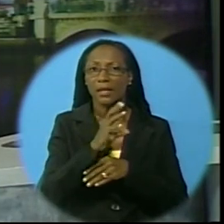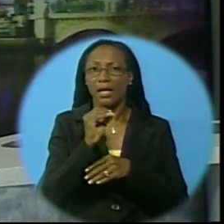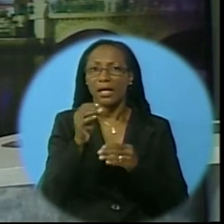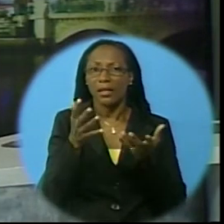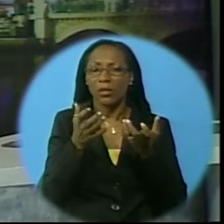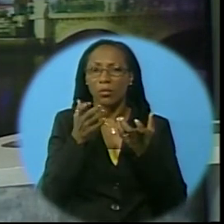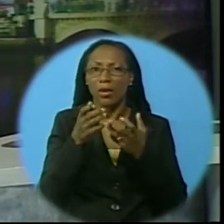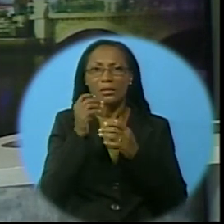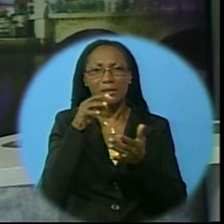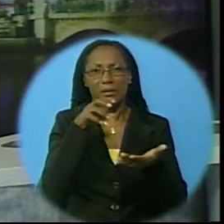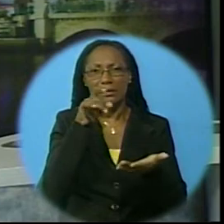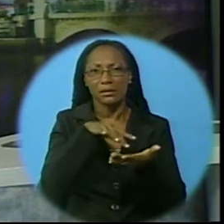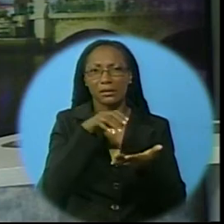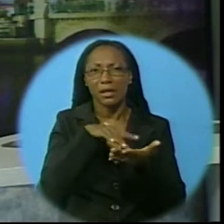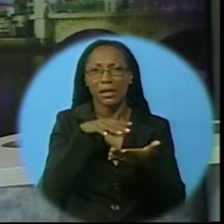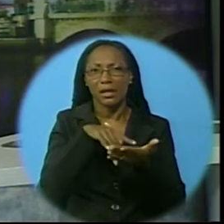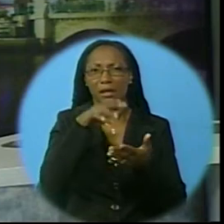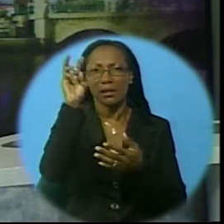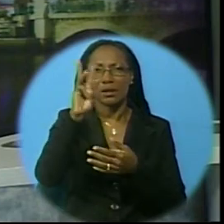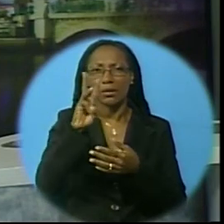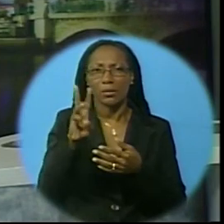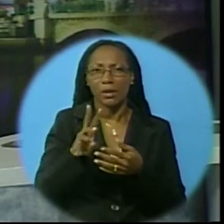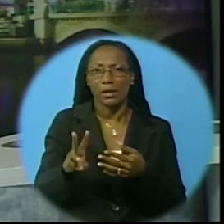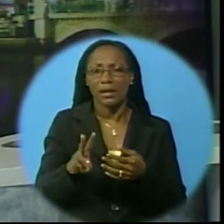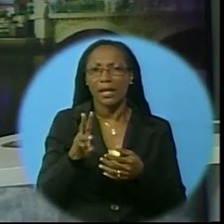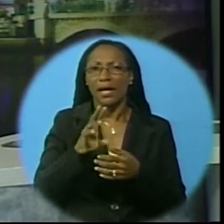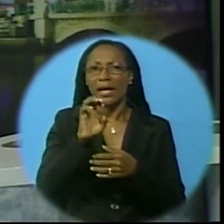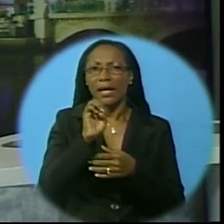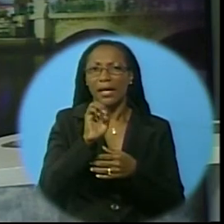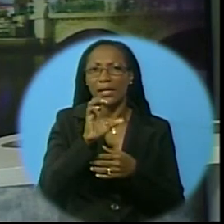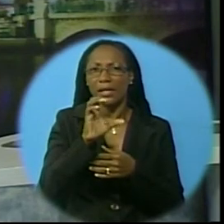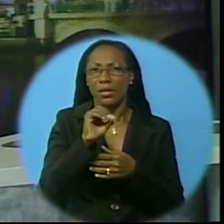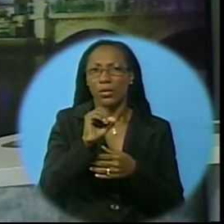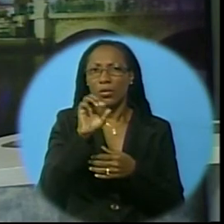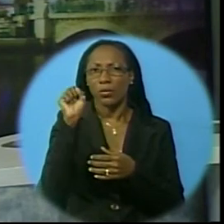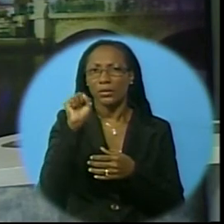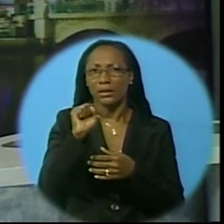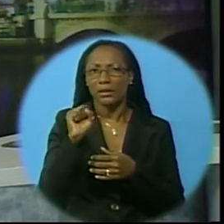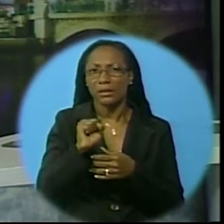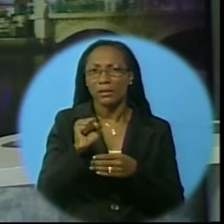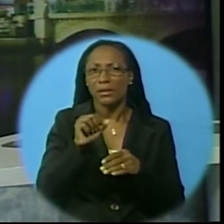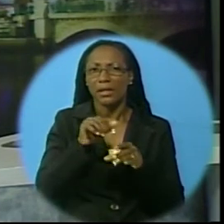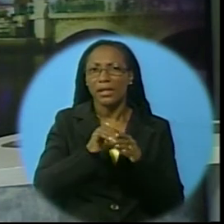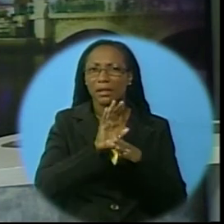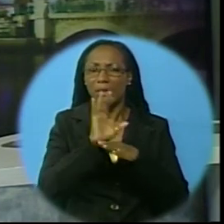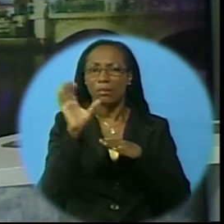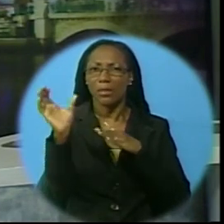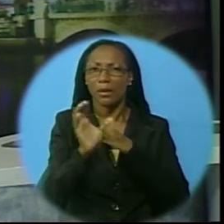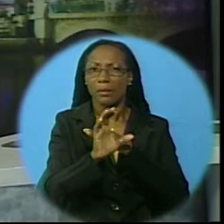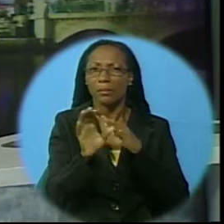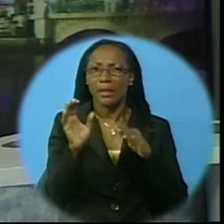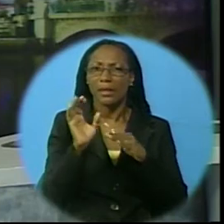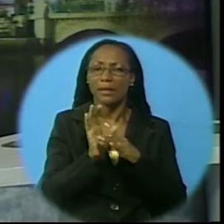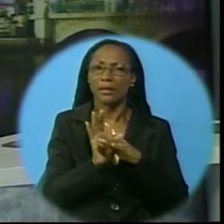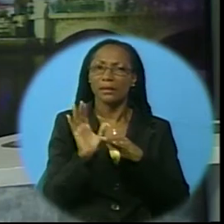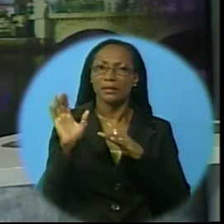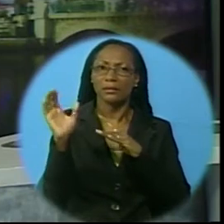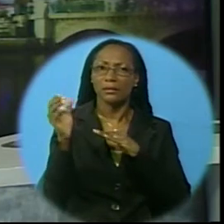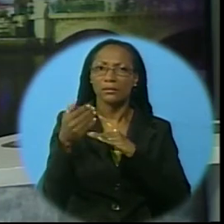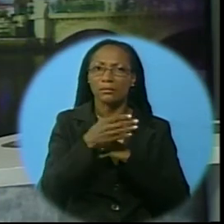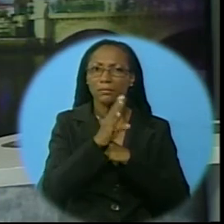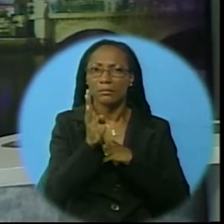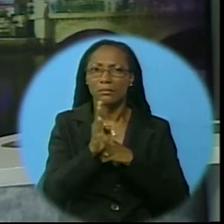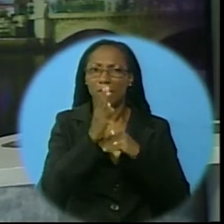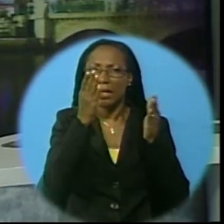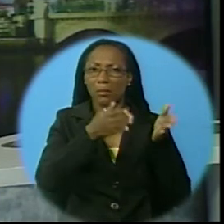climate impacts and the benefits of ecosystem services into the Barbados Coastal Zone Management Unit planning process.